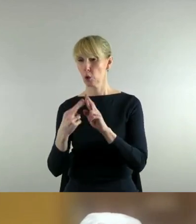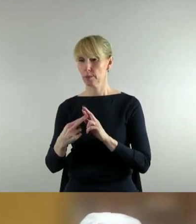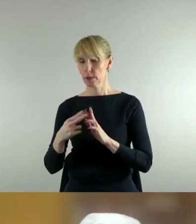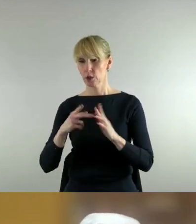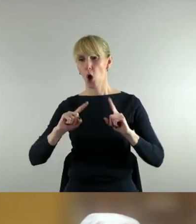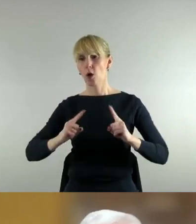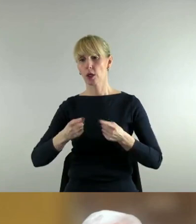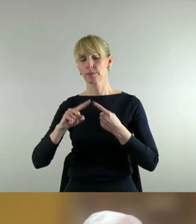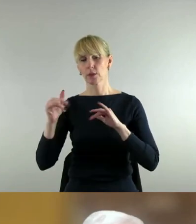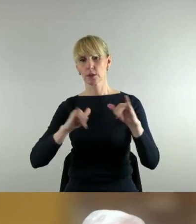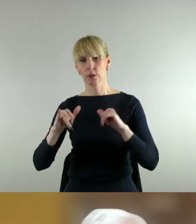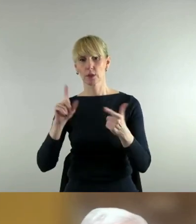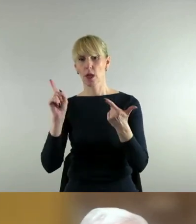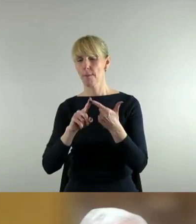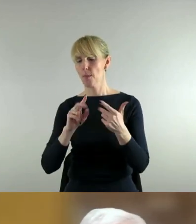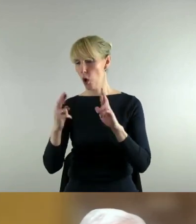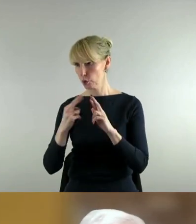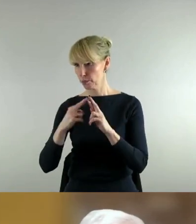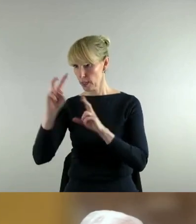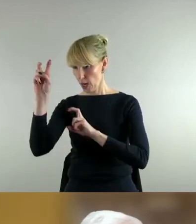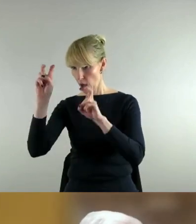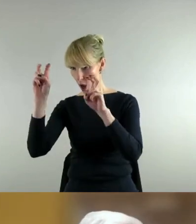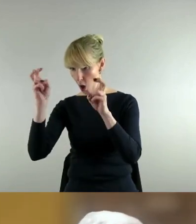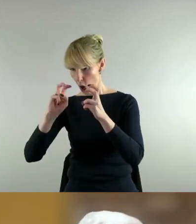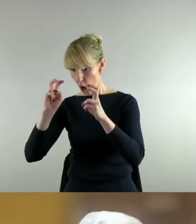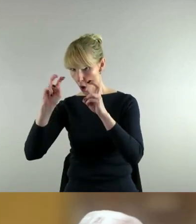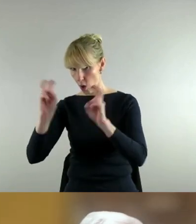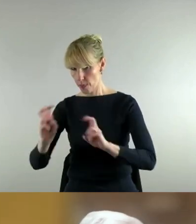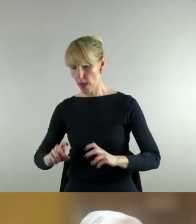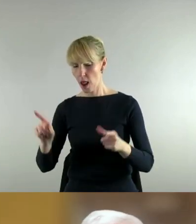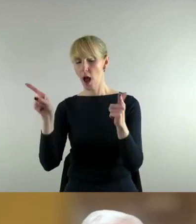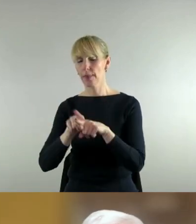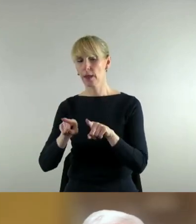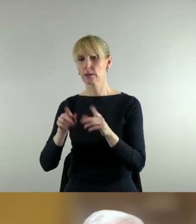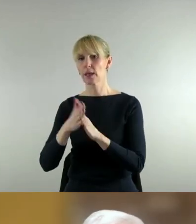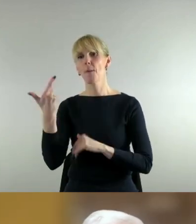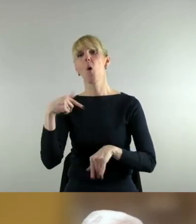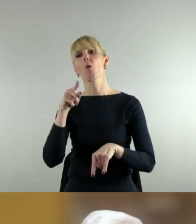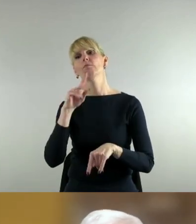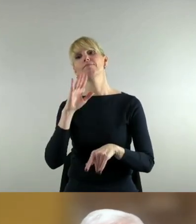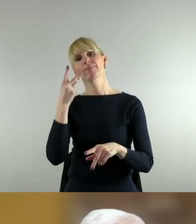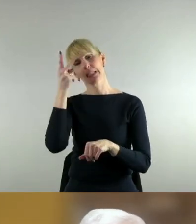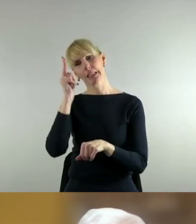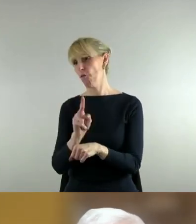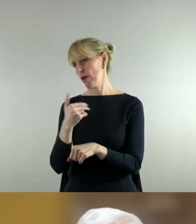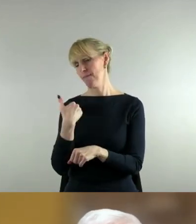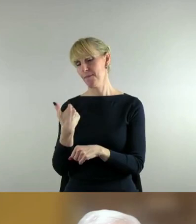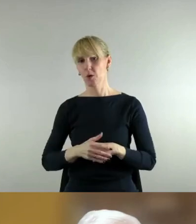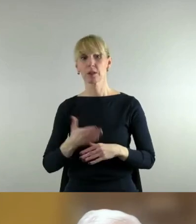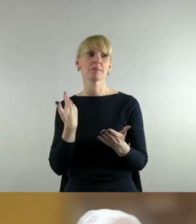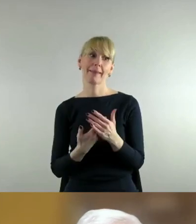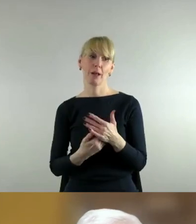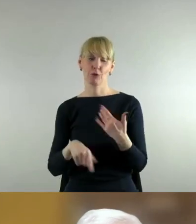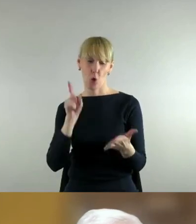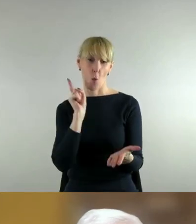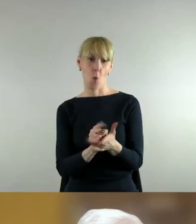with NGOs, agreements with hotels, and first of all, we had a very good climate and trust of cooperation. This is why we